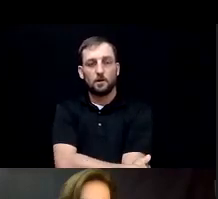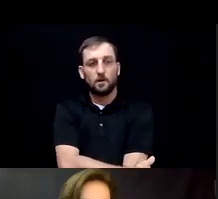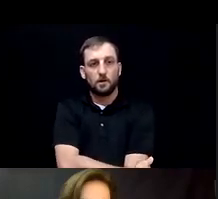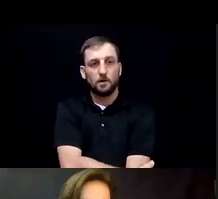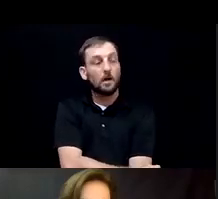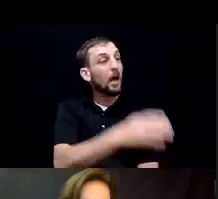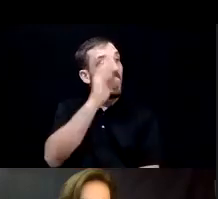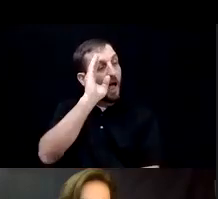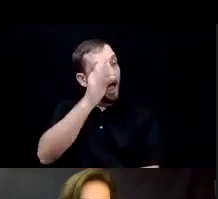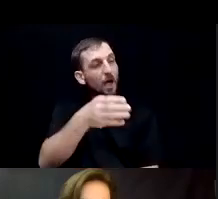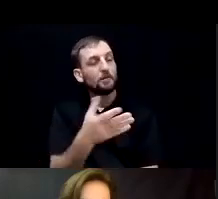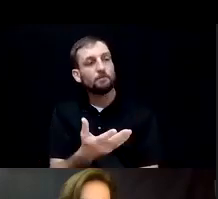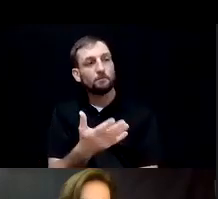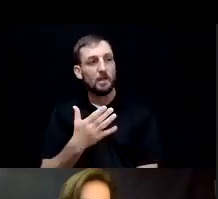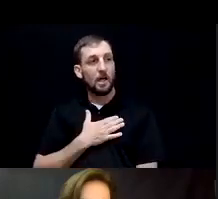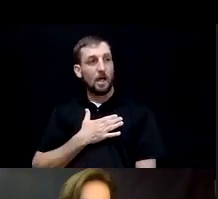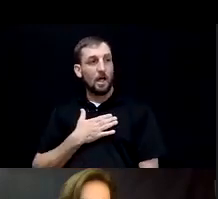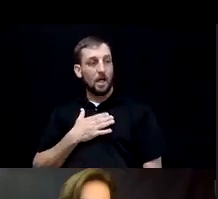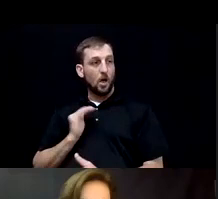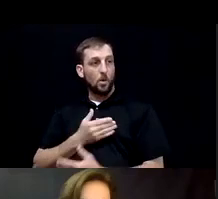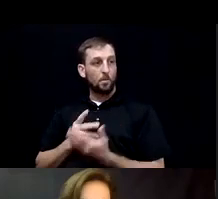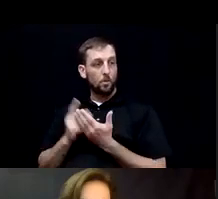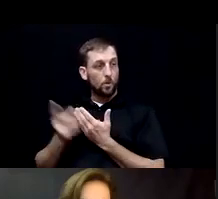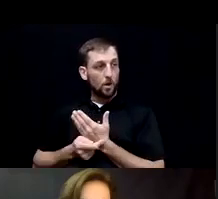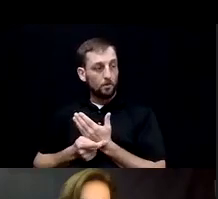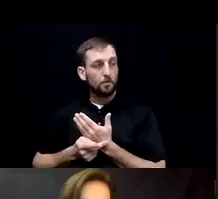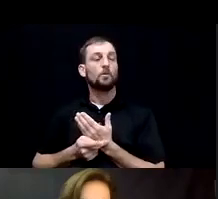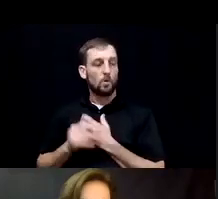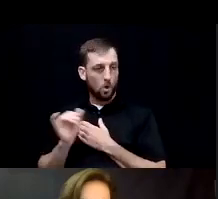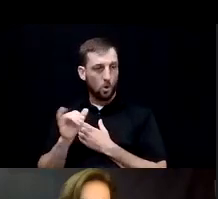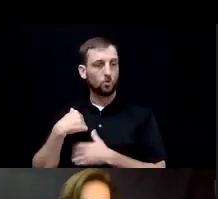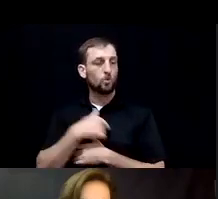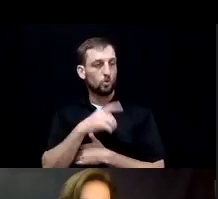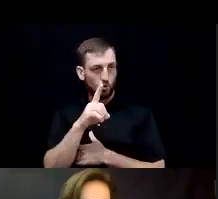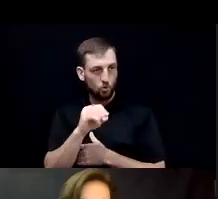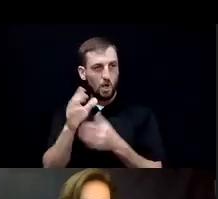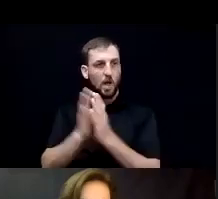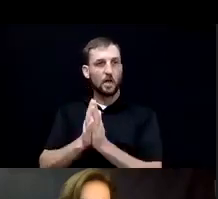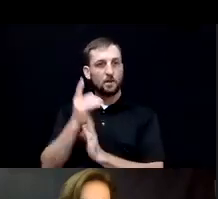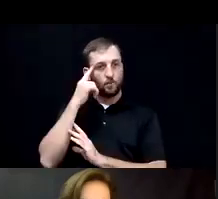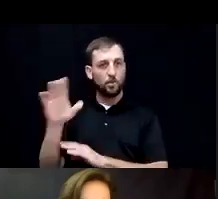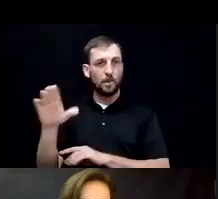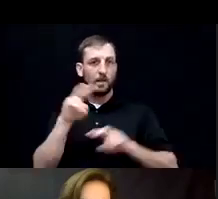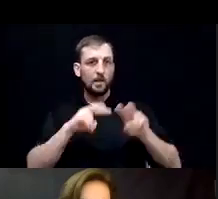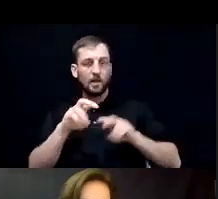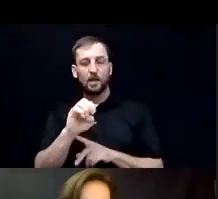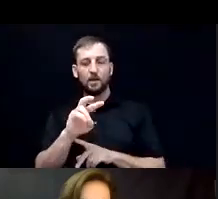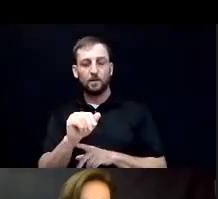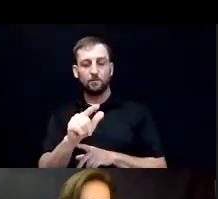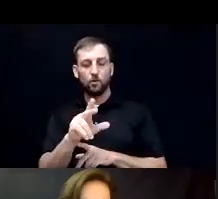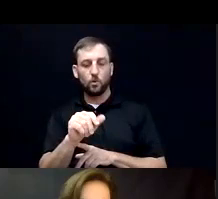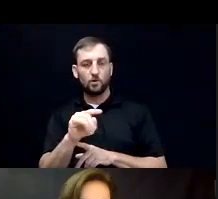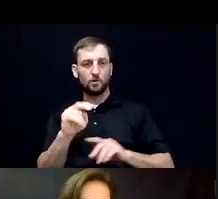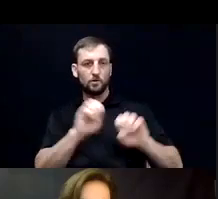Hi. For our program, we also do ask for the evaluation for our